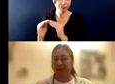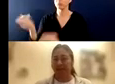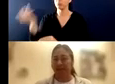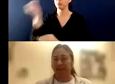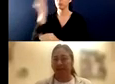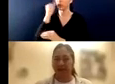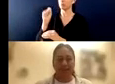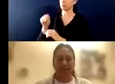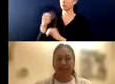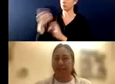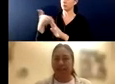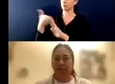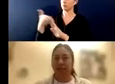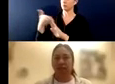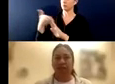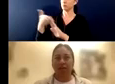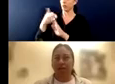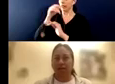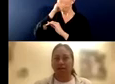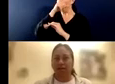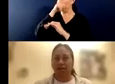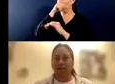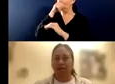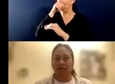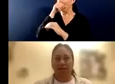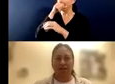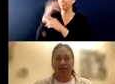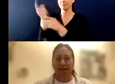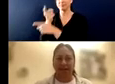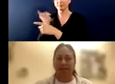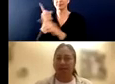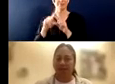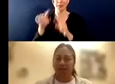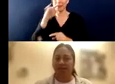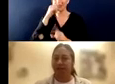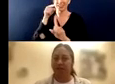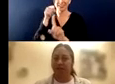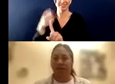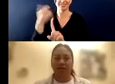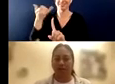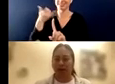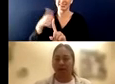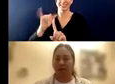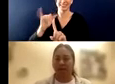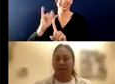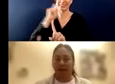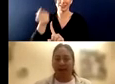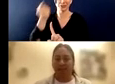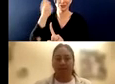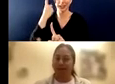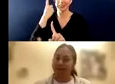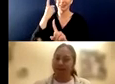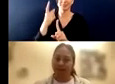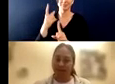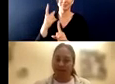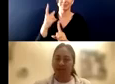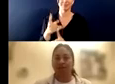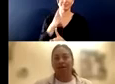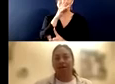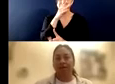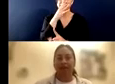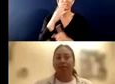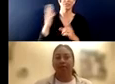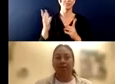but your child is still not understanding speech as clearly or as well as we would expect them